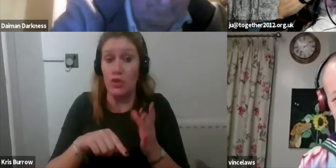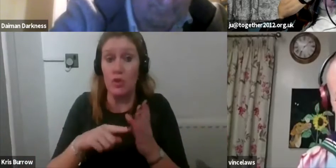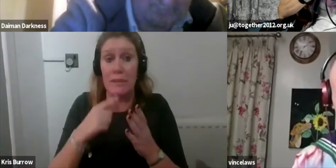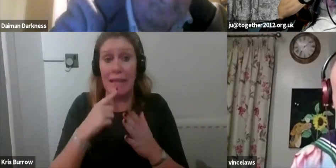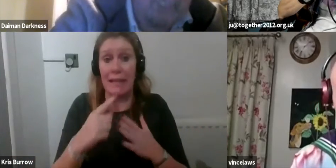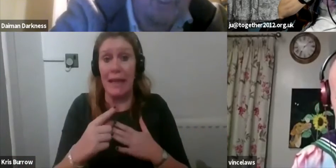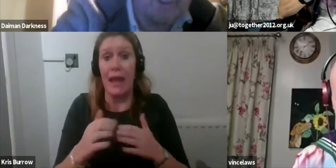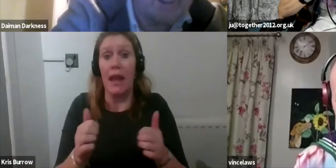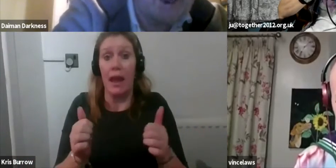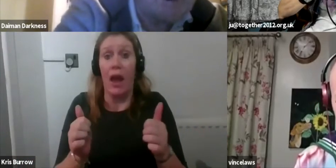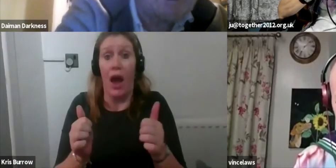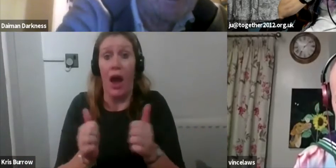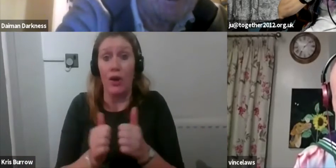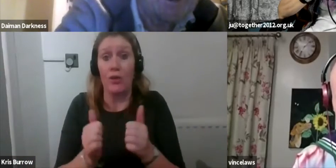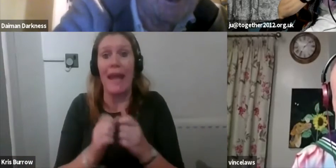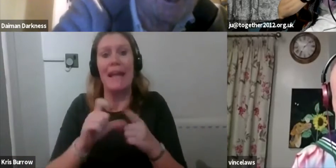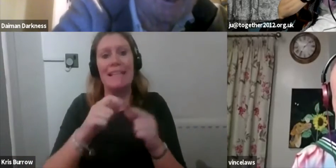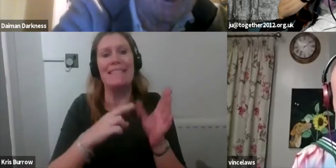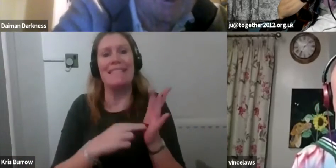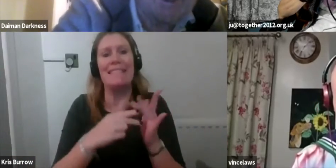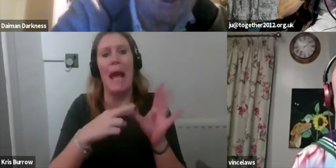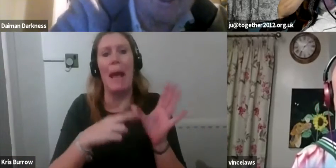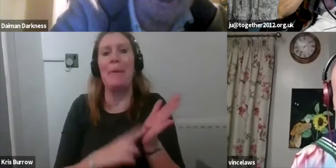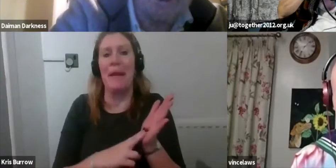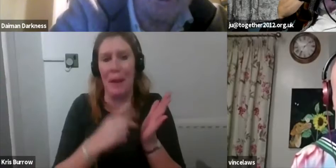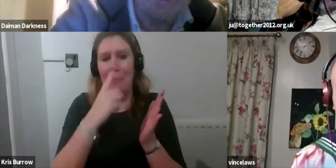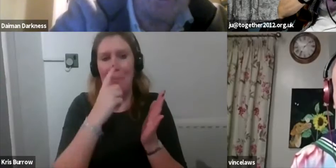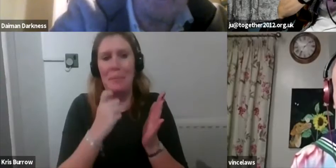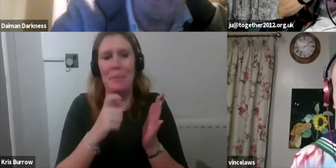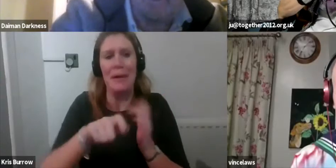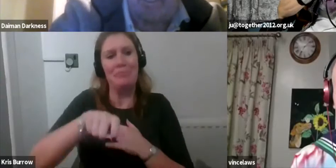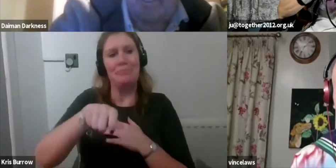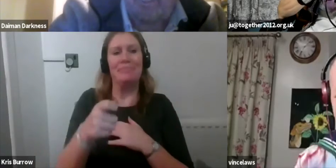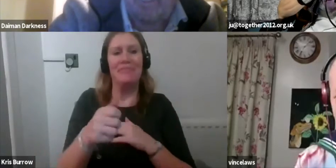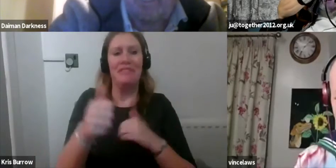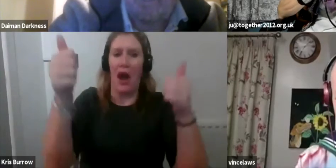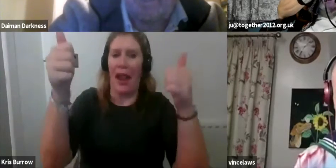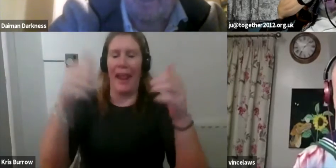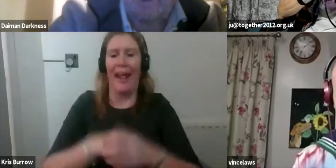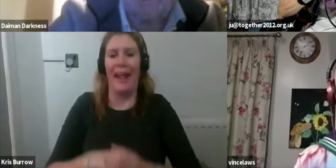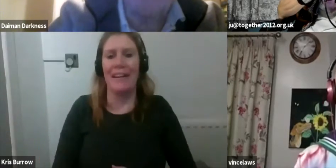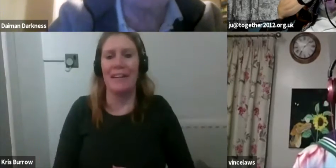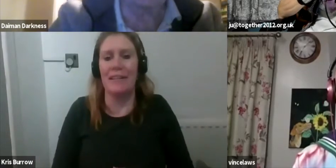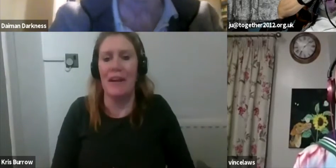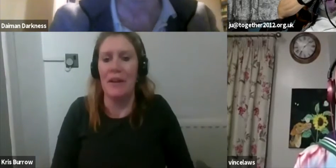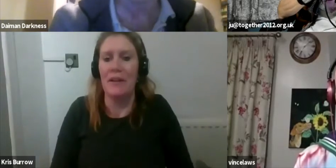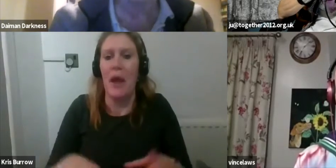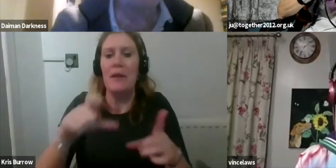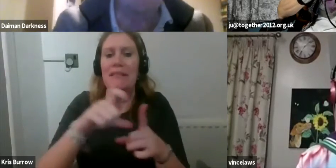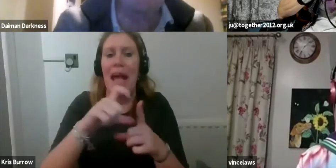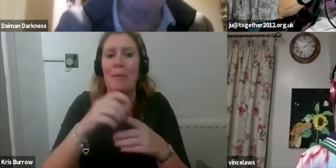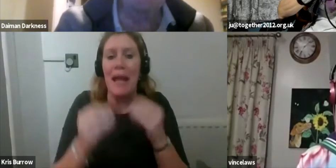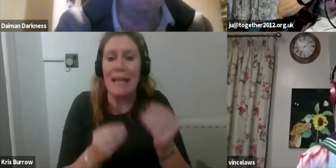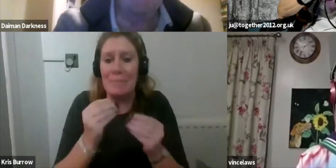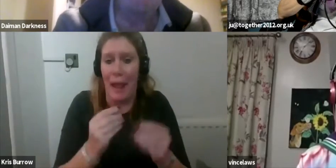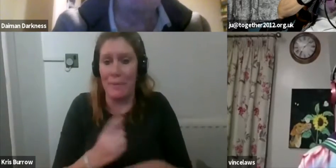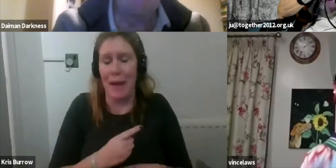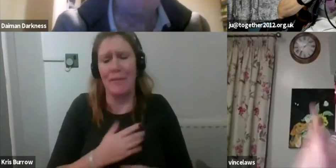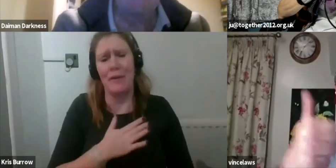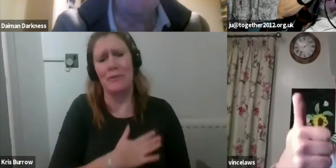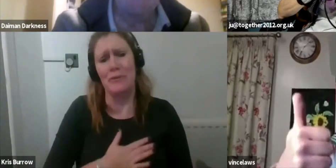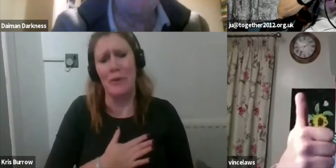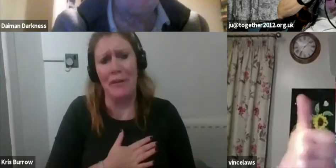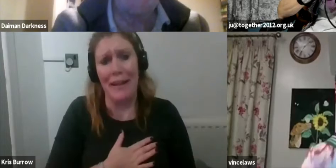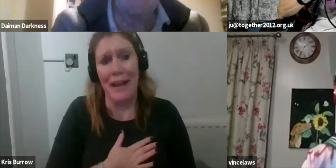hear you now. So would you like Yes, to come in with a bit of audio description first? yes, I'm back. I'm